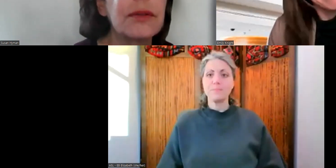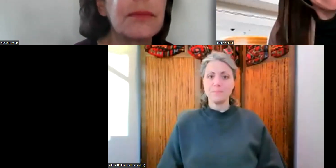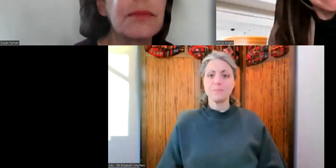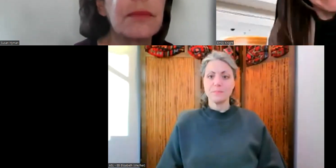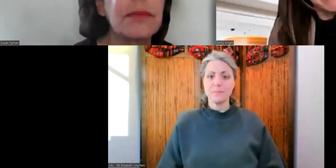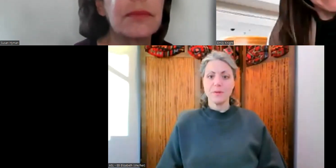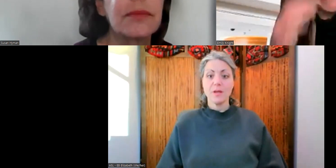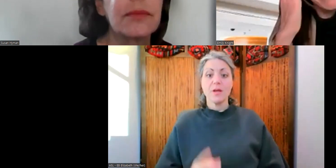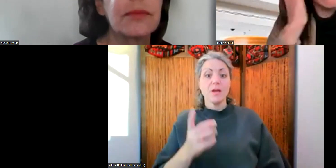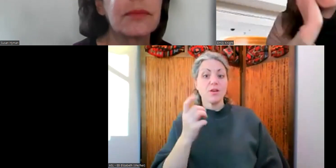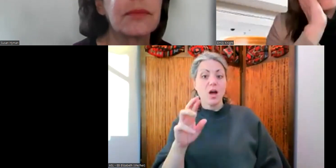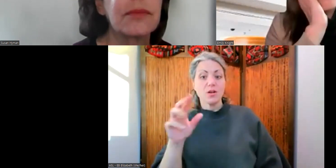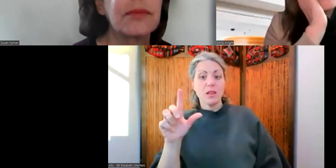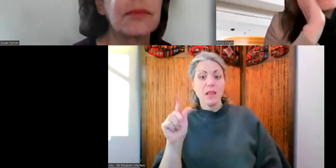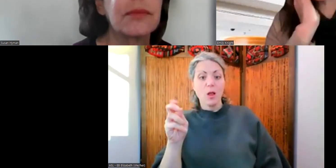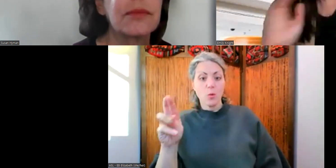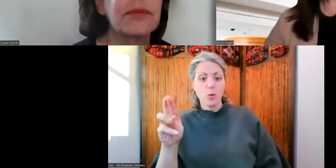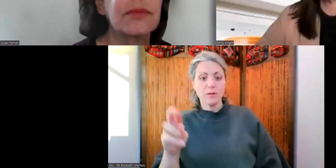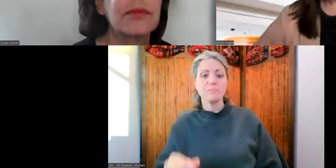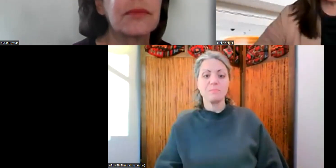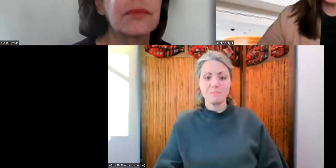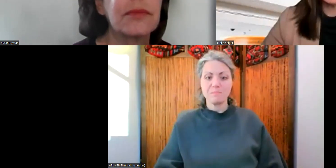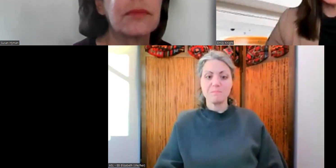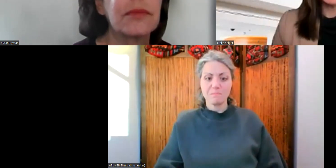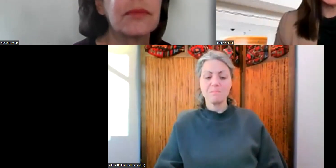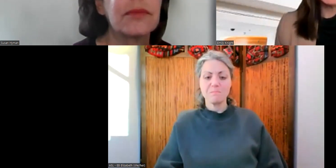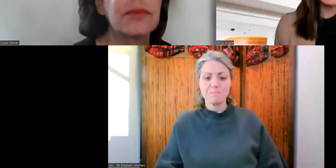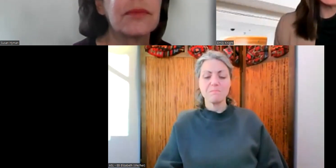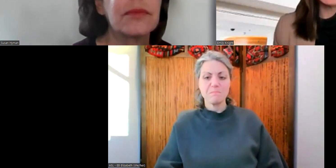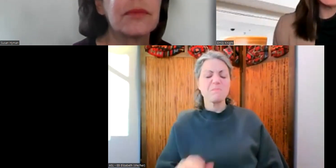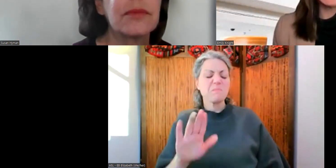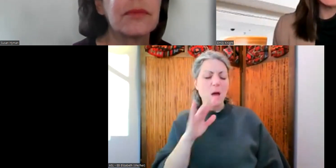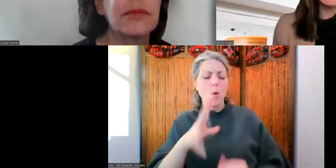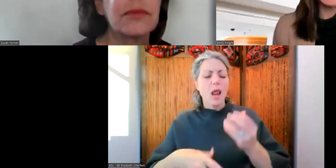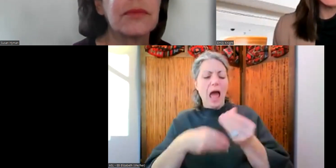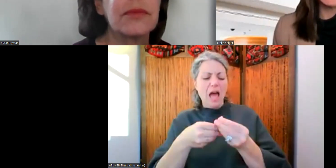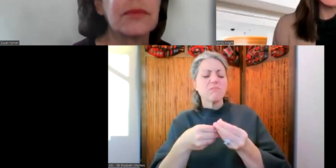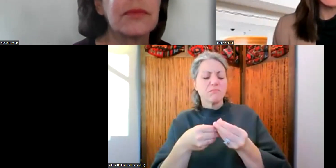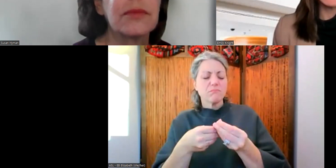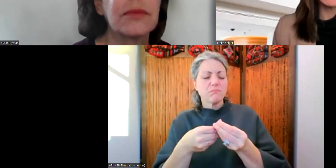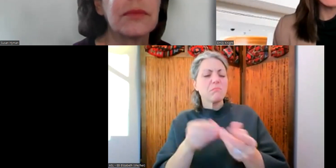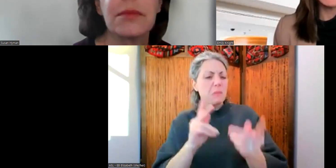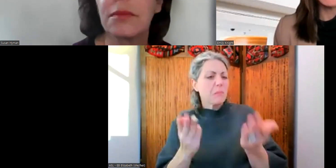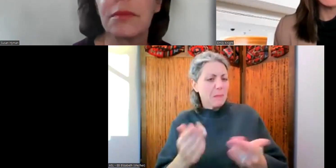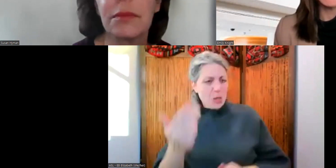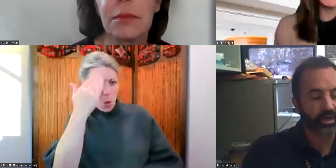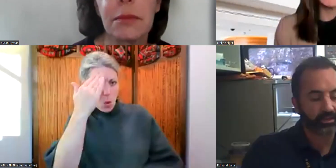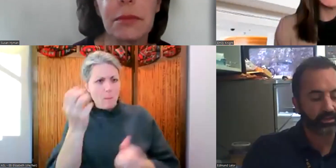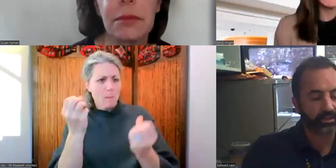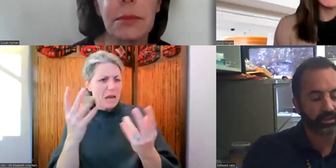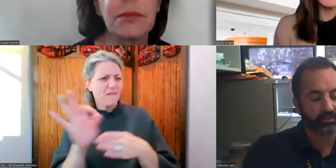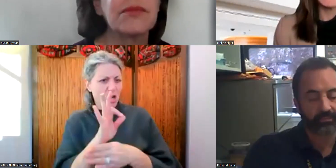Yeah, I could just add to that as people may know, a lot of these functions that we